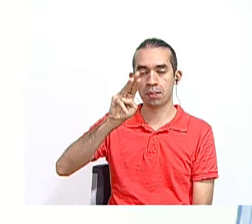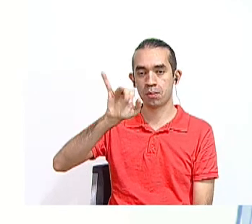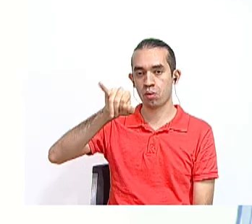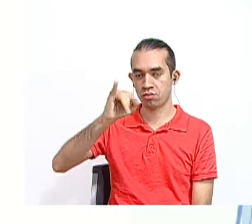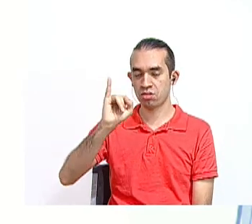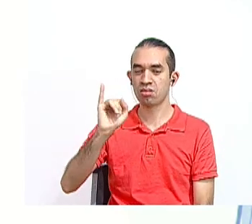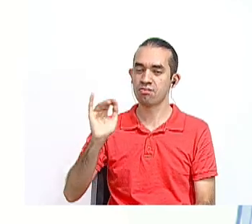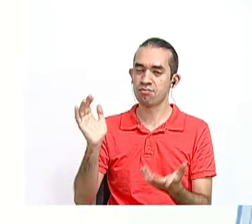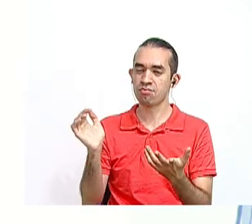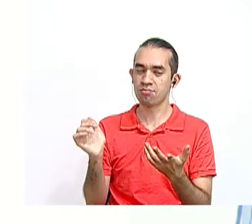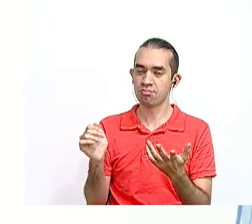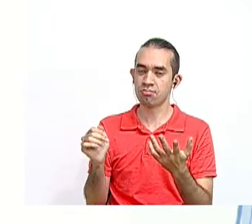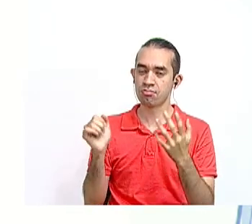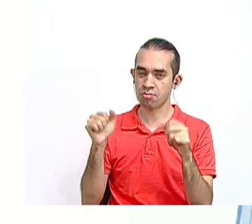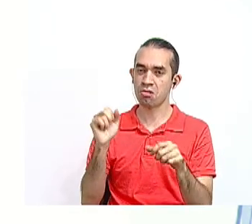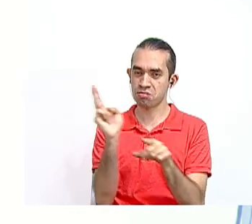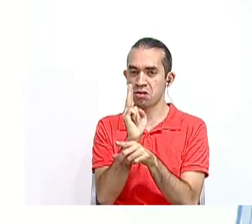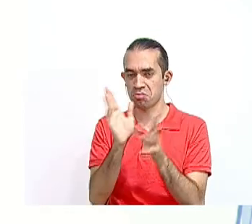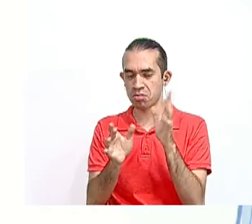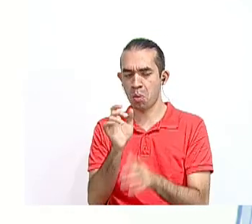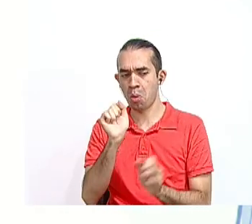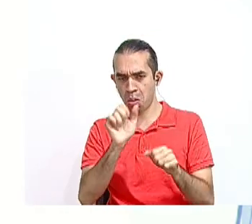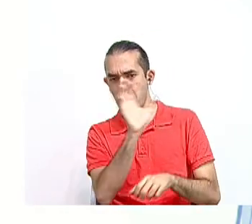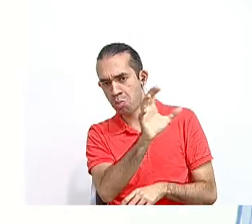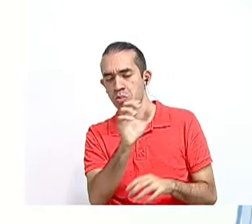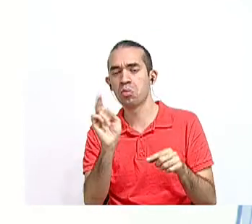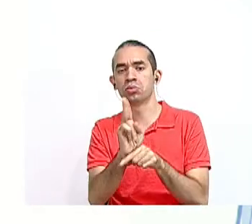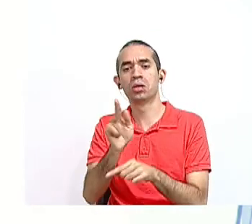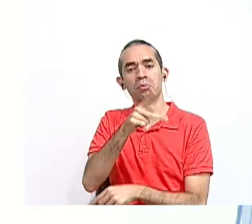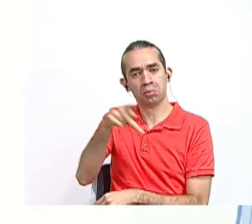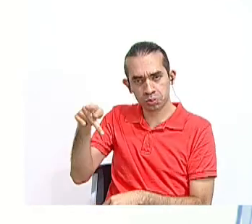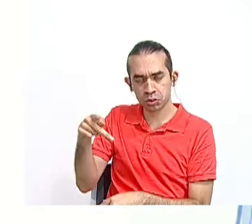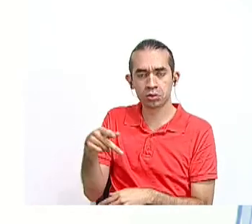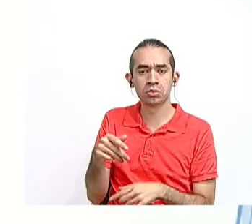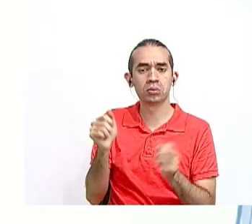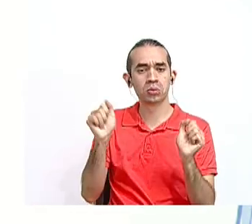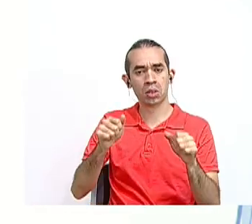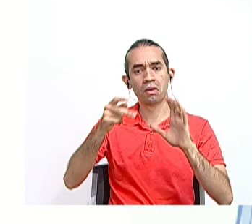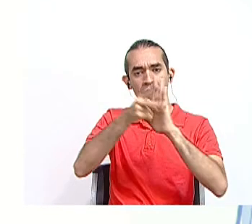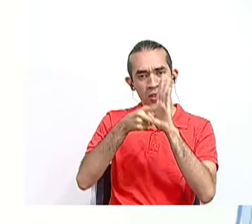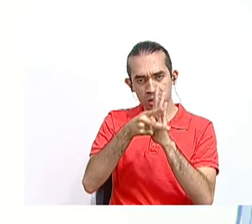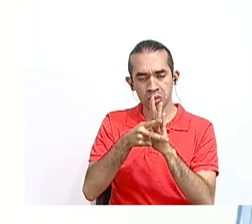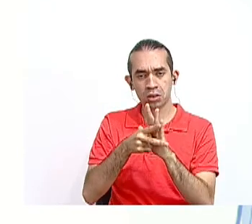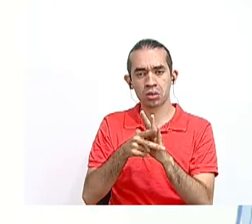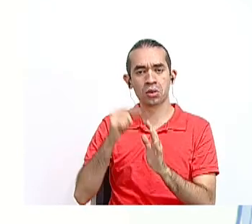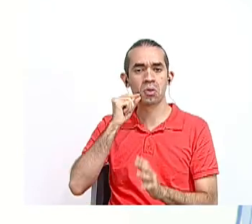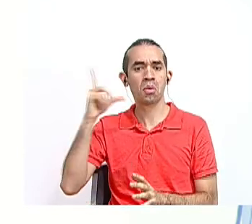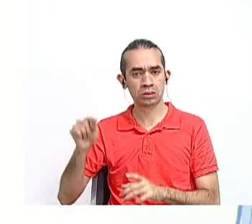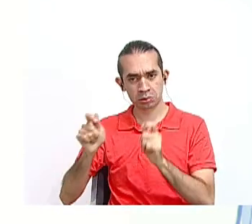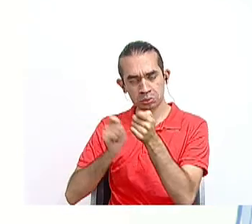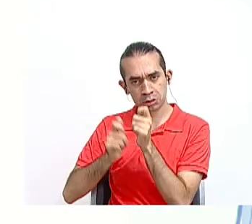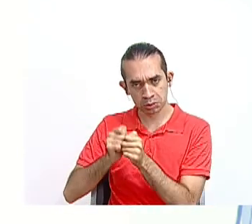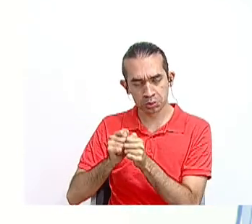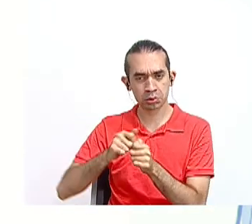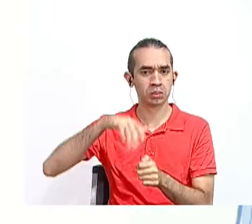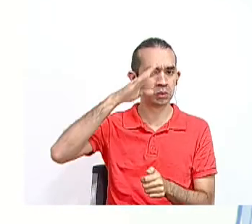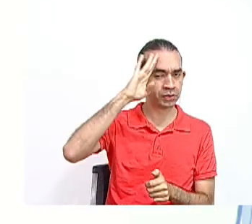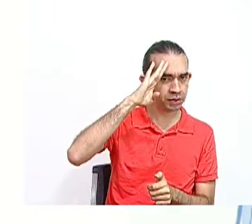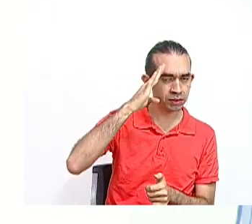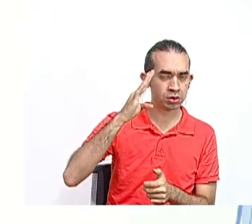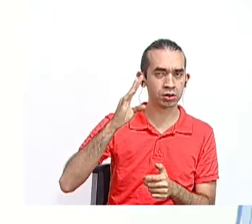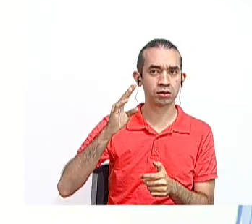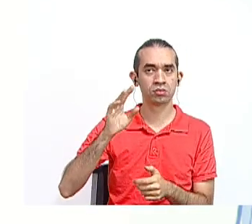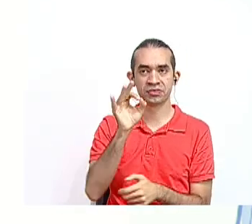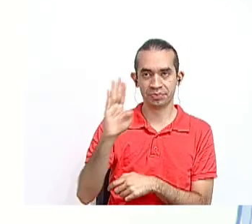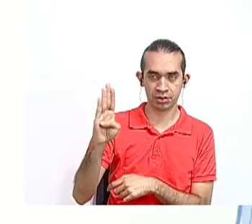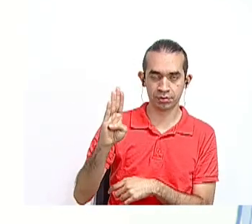can use your avatar in PowerPoint, videos, WhatsApp messages, Facebook or